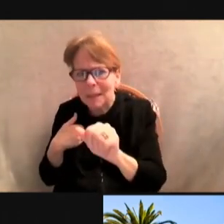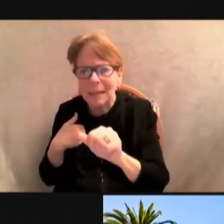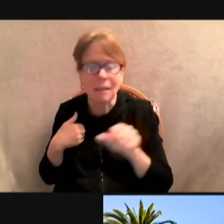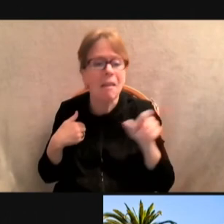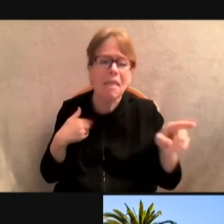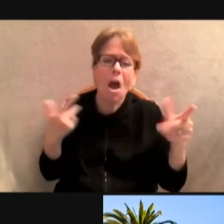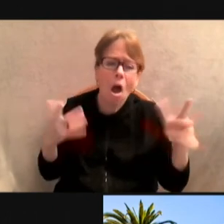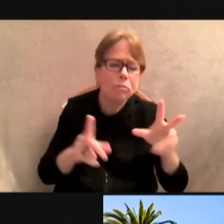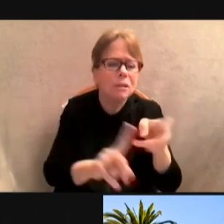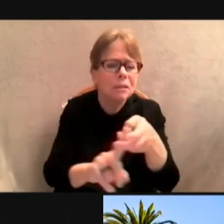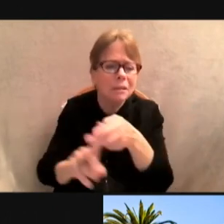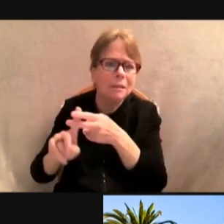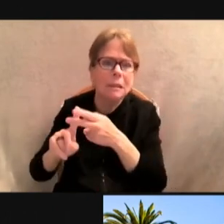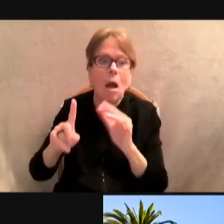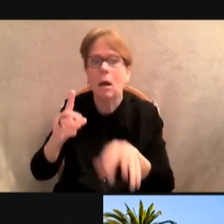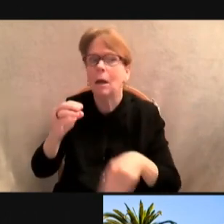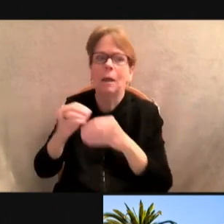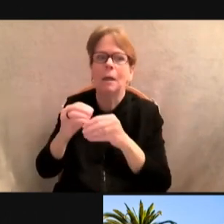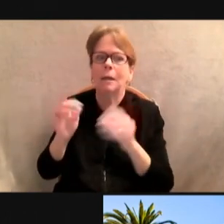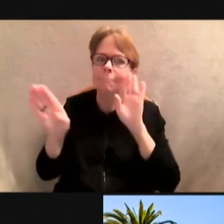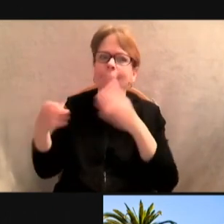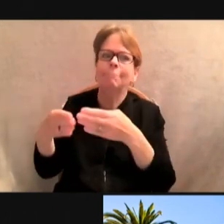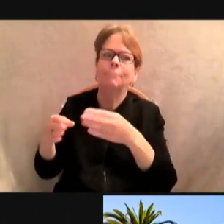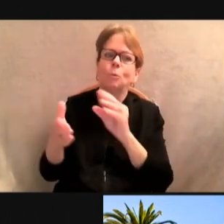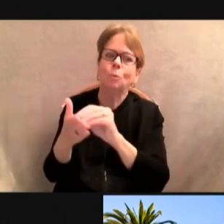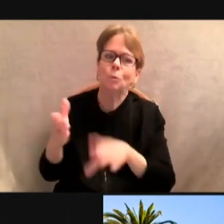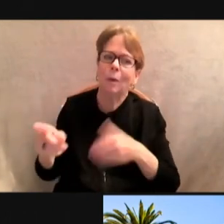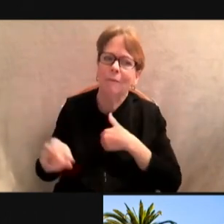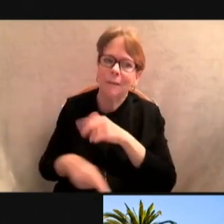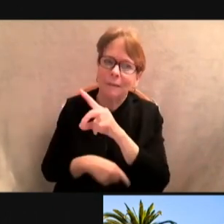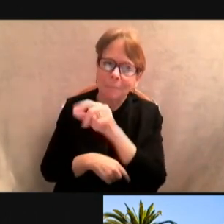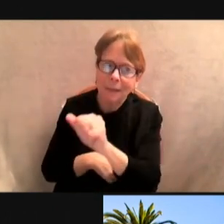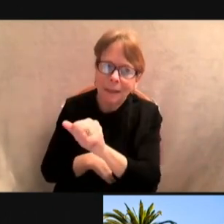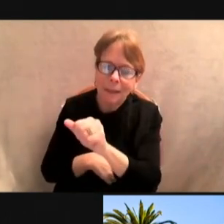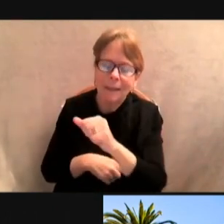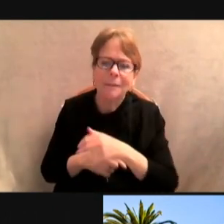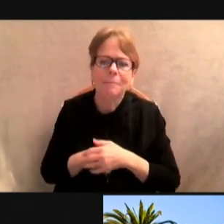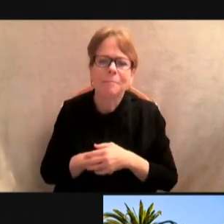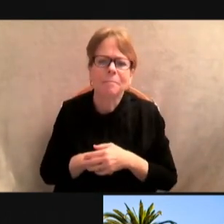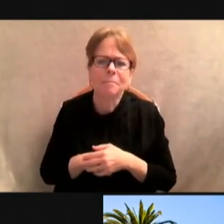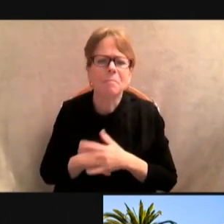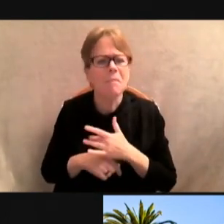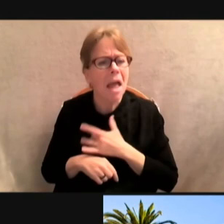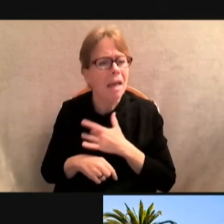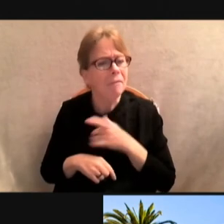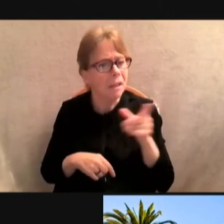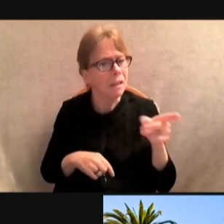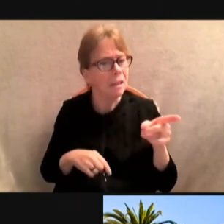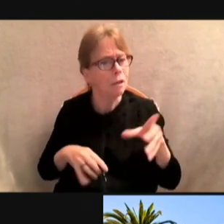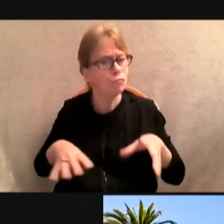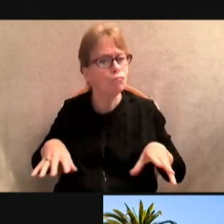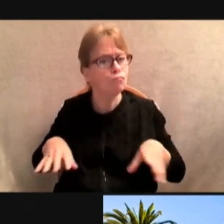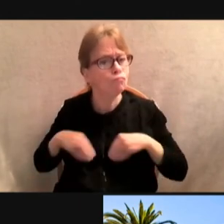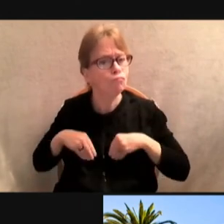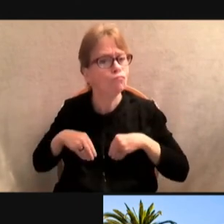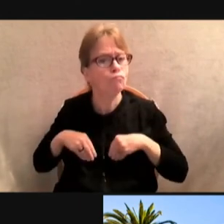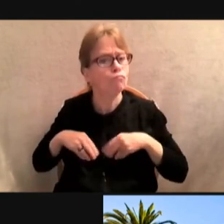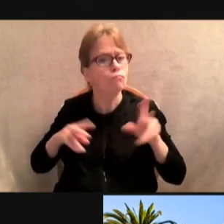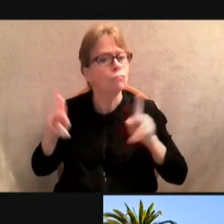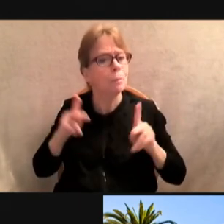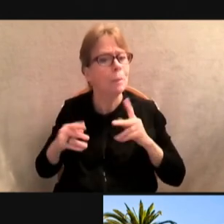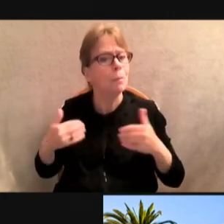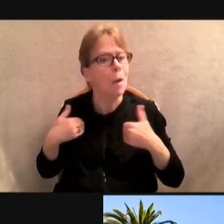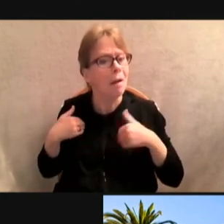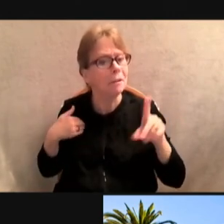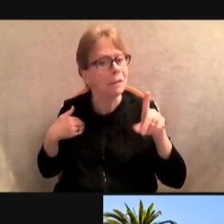efforts. And I think, is very open to people with disabilities applying